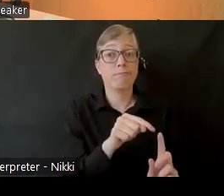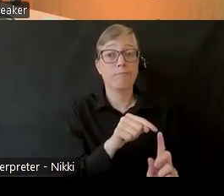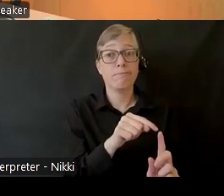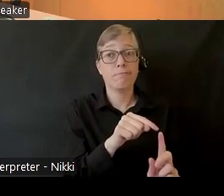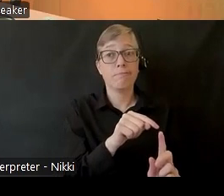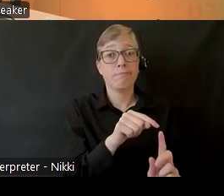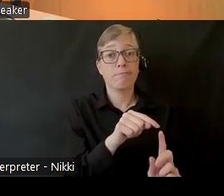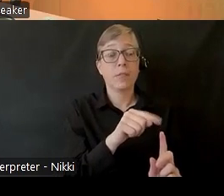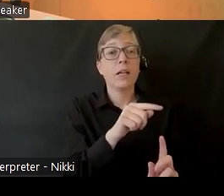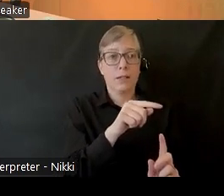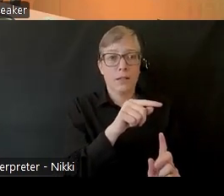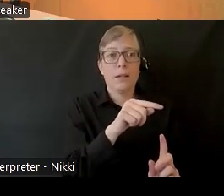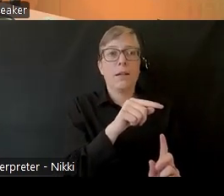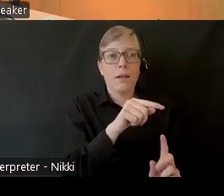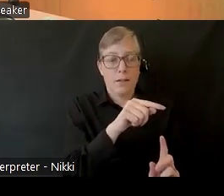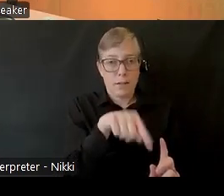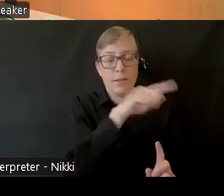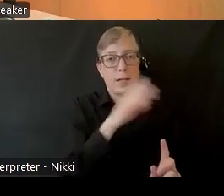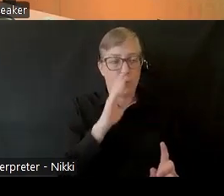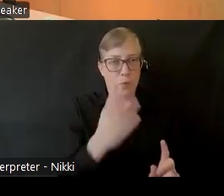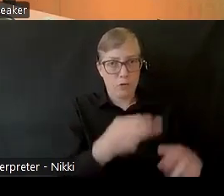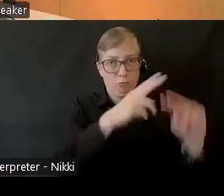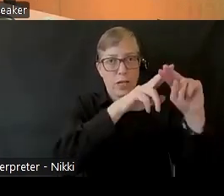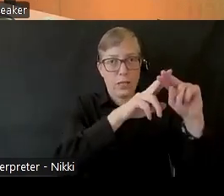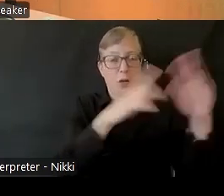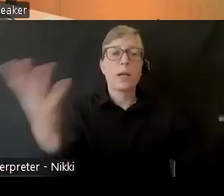they're gonna raise, because this is how it works.